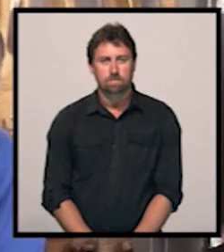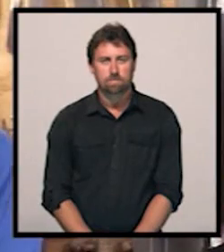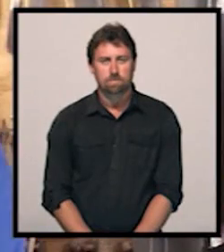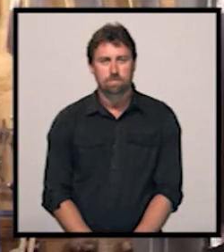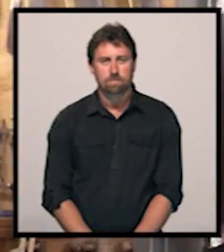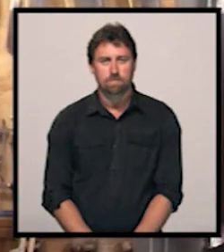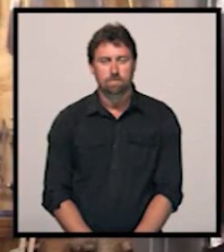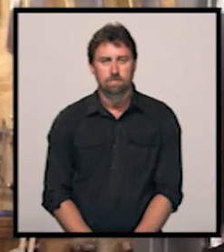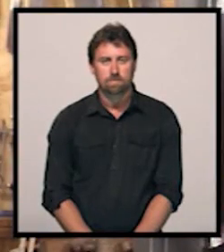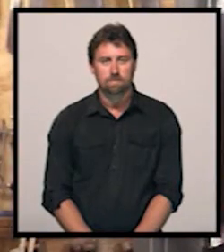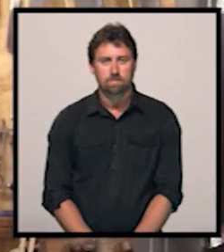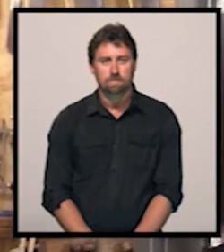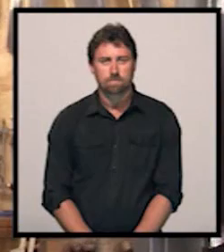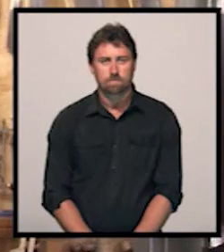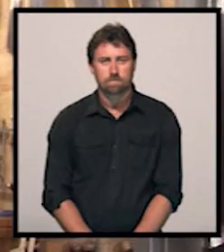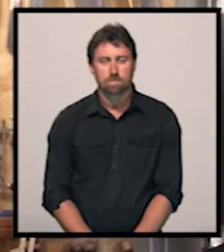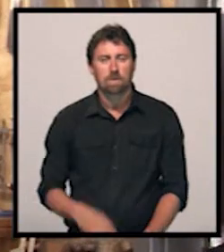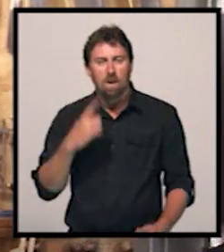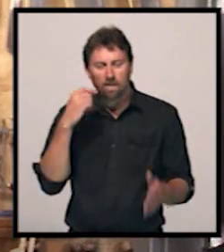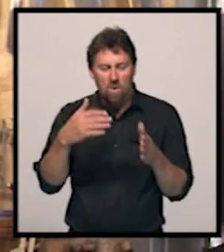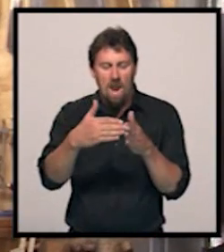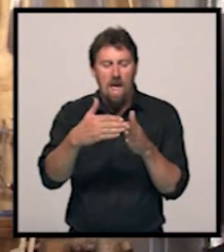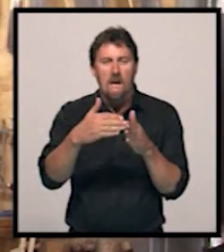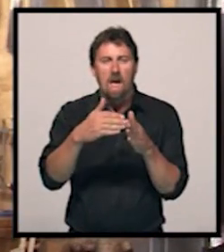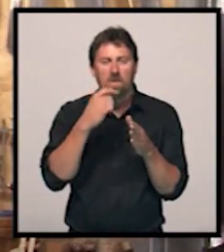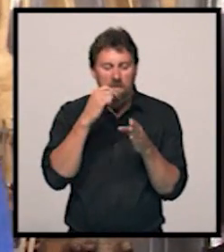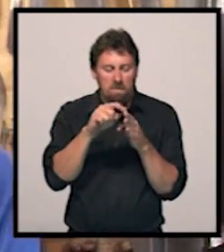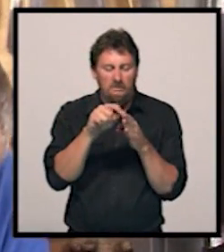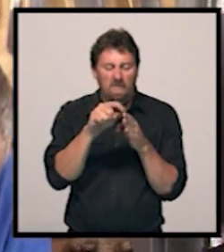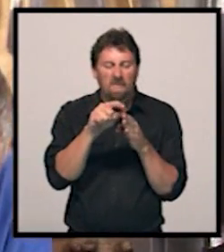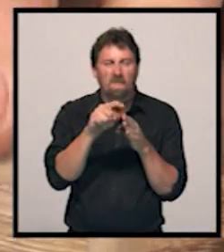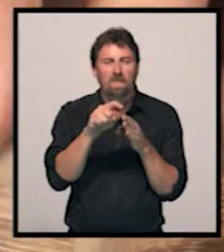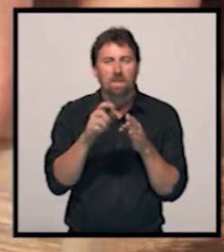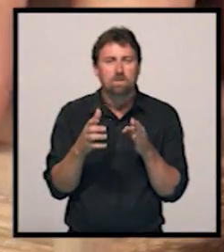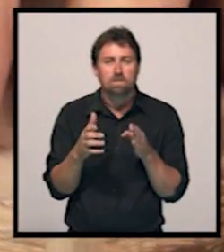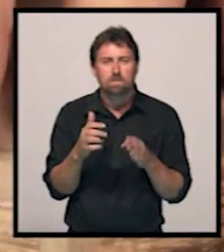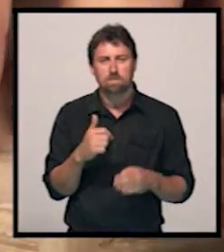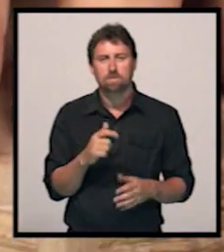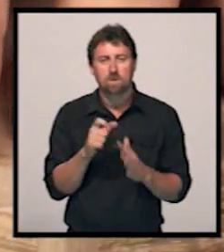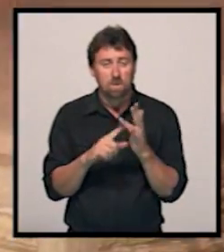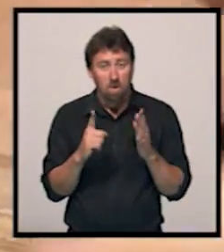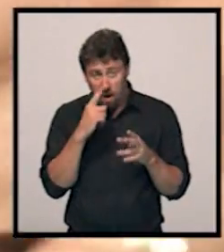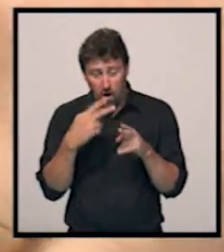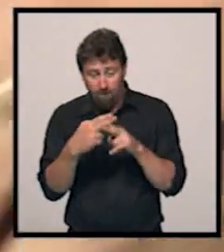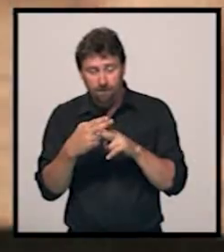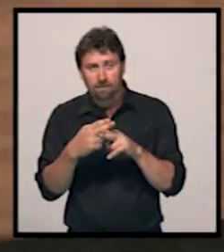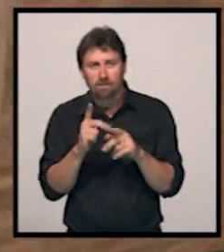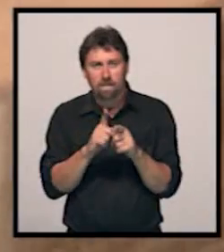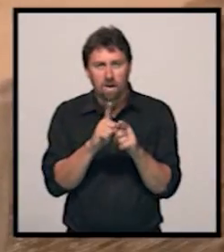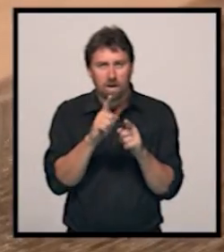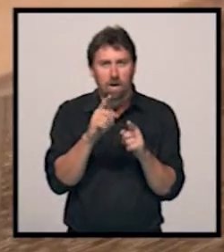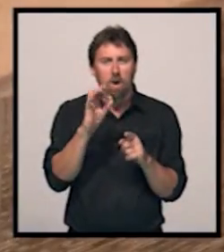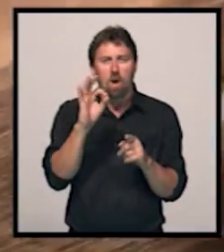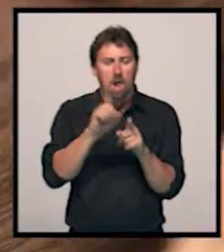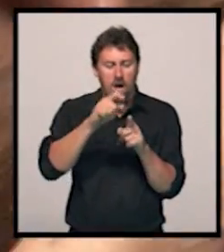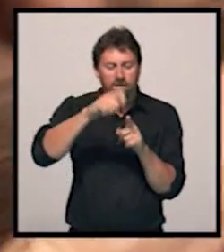Okay, now these little bits here right on the corner, you can either get them with a knife just by pushing down, don't try